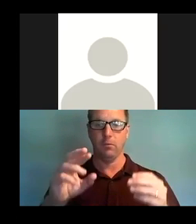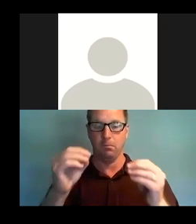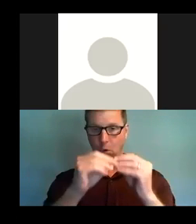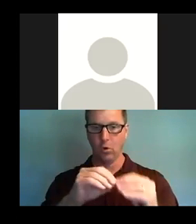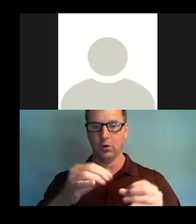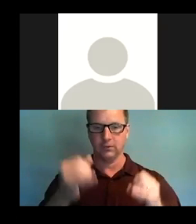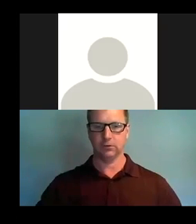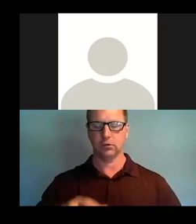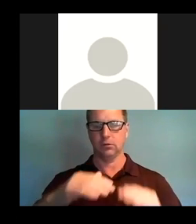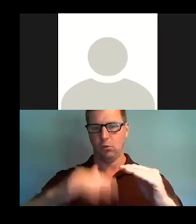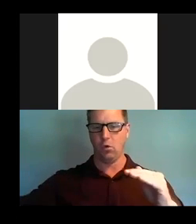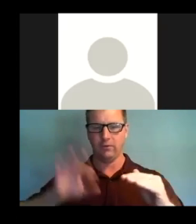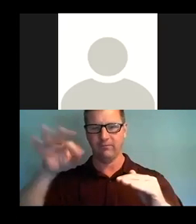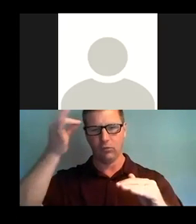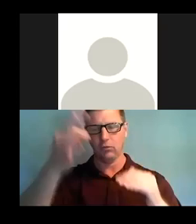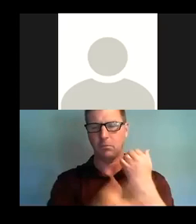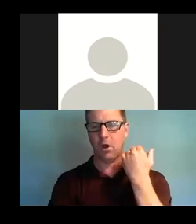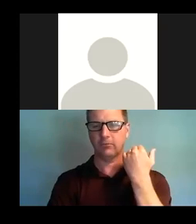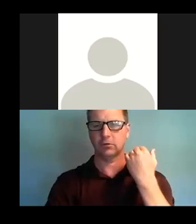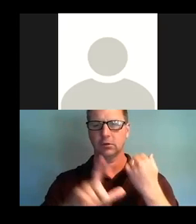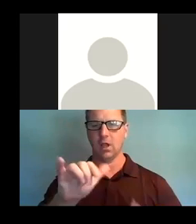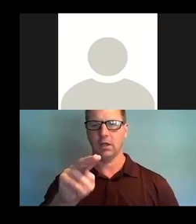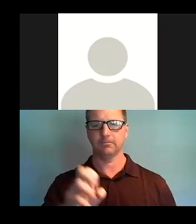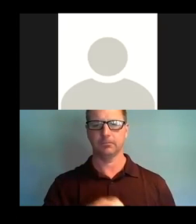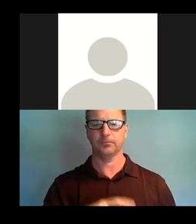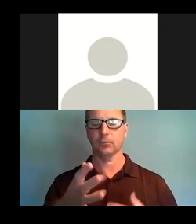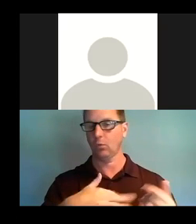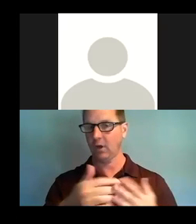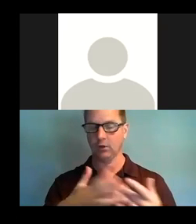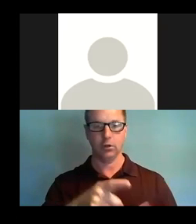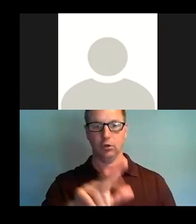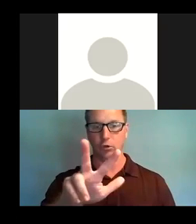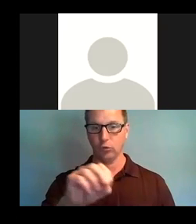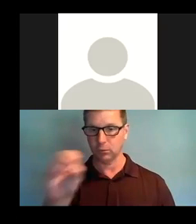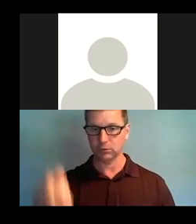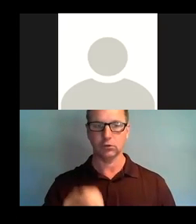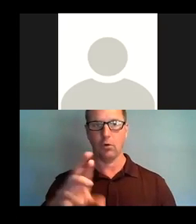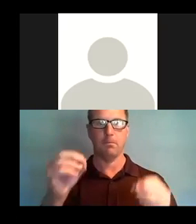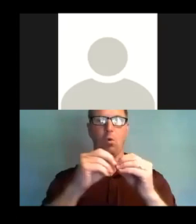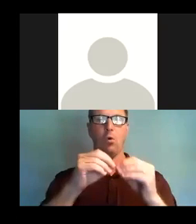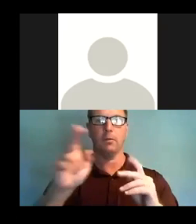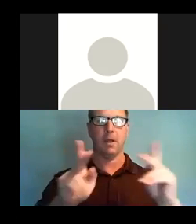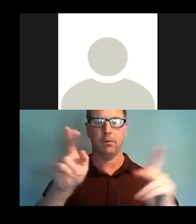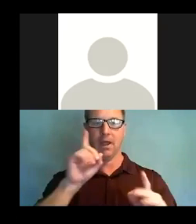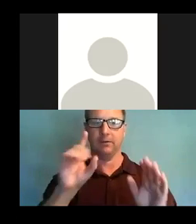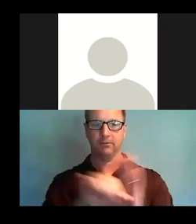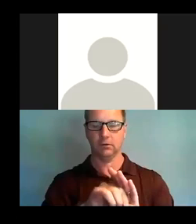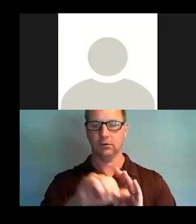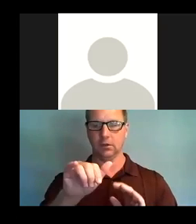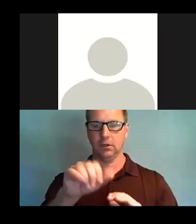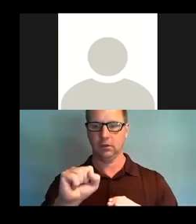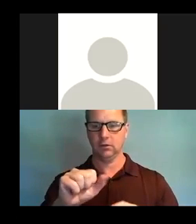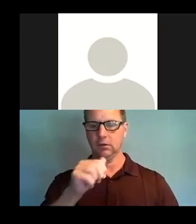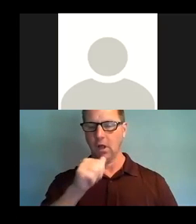or below the federal poverty line, whether there are 30% or more of the population identifying as